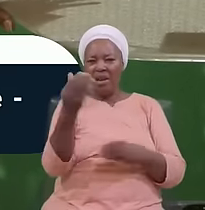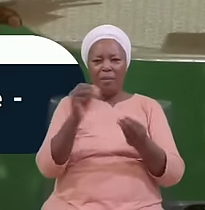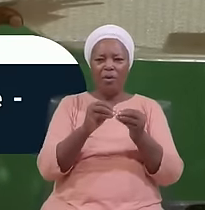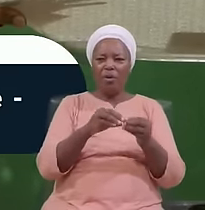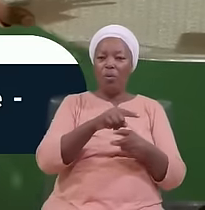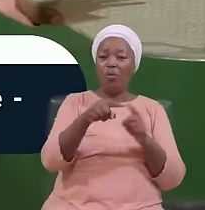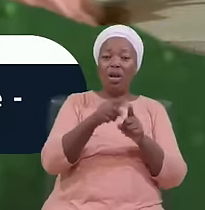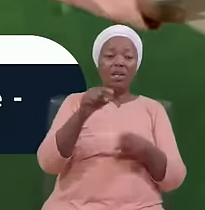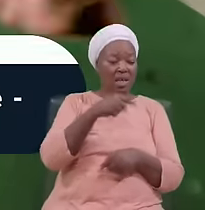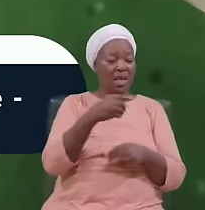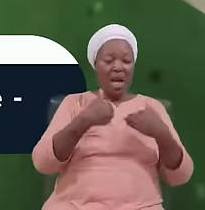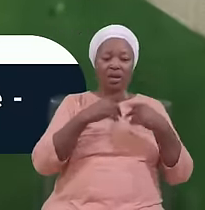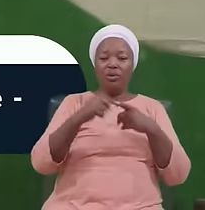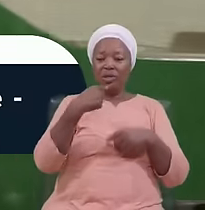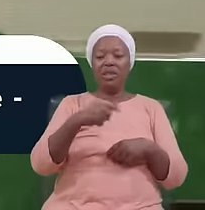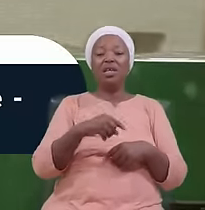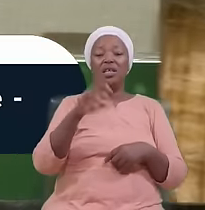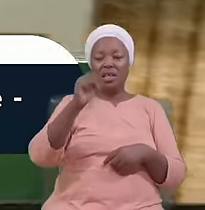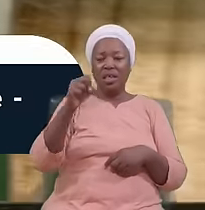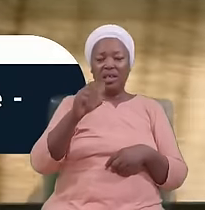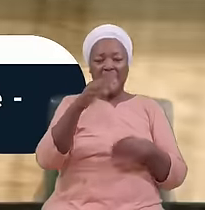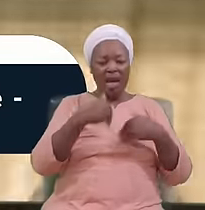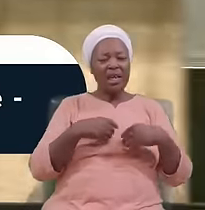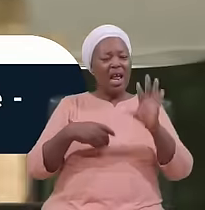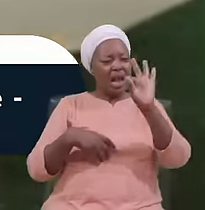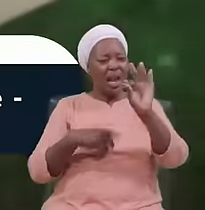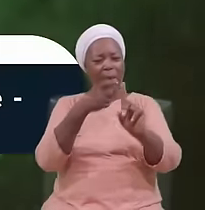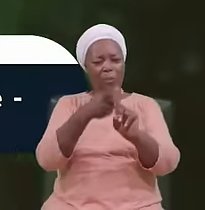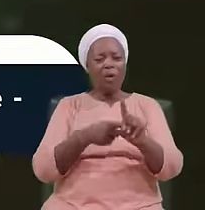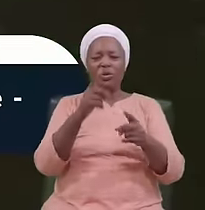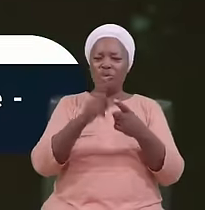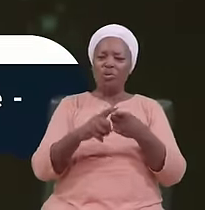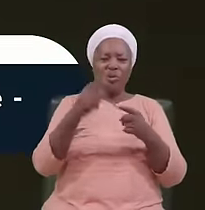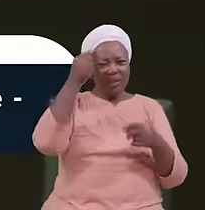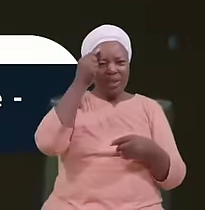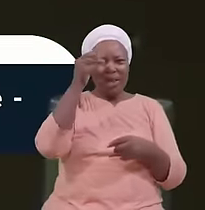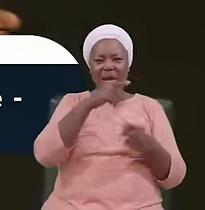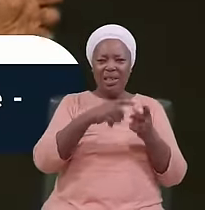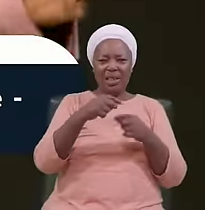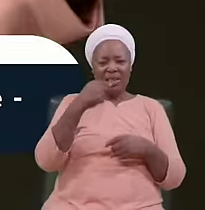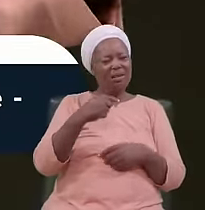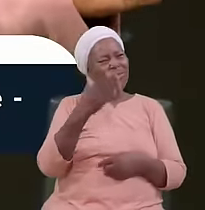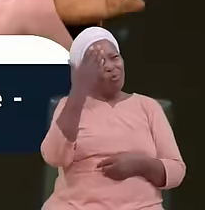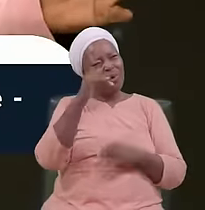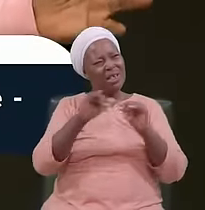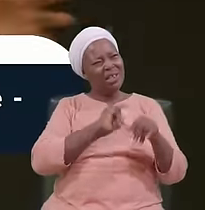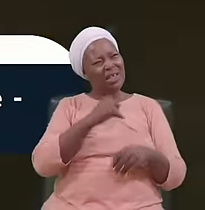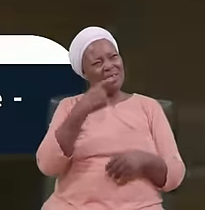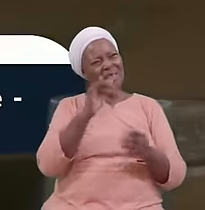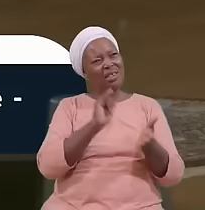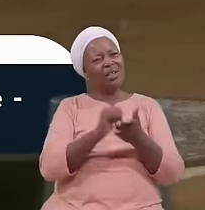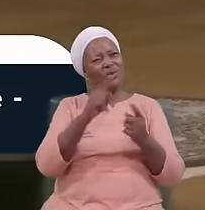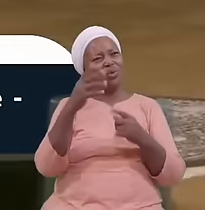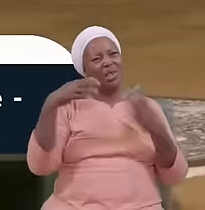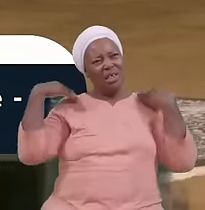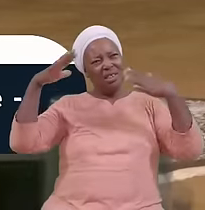to say yes. He had 9 months to think through and to say, why did I say that to the angel? If